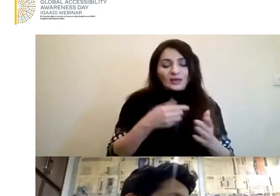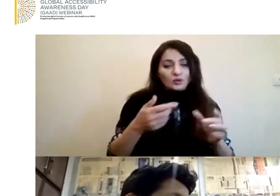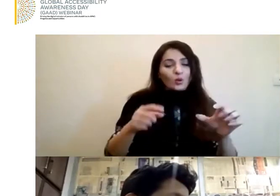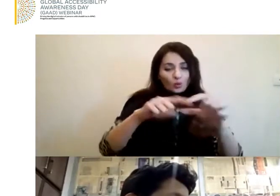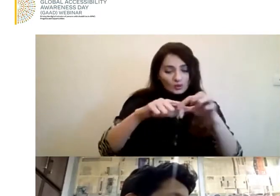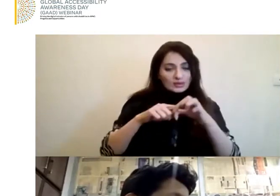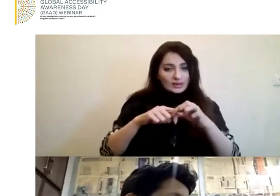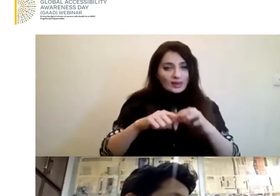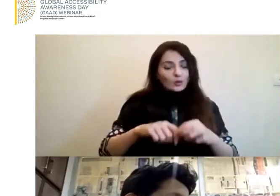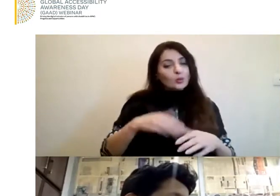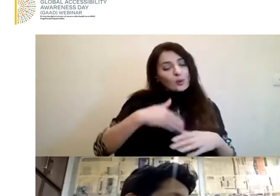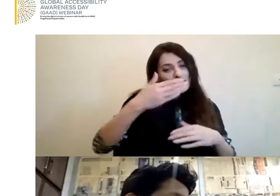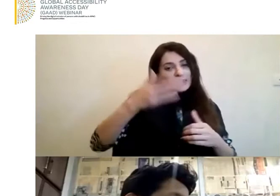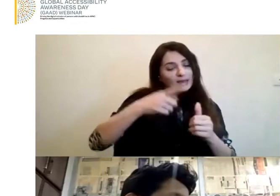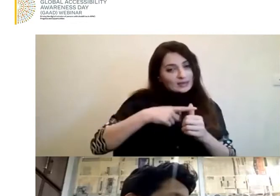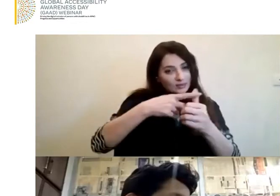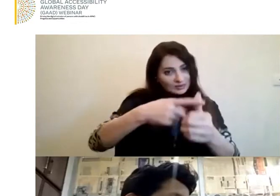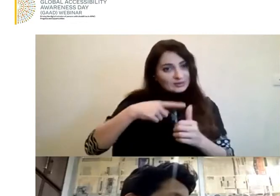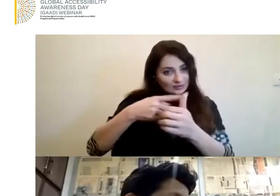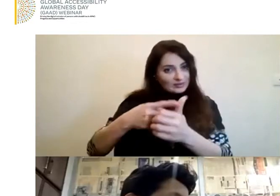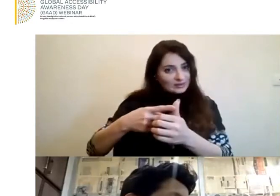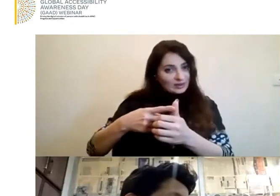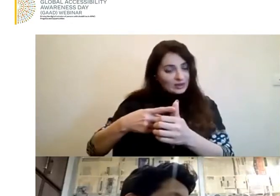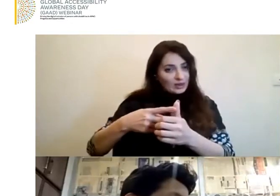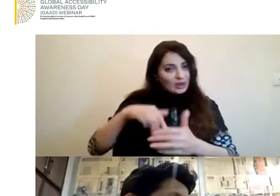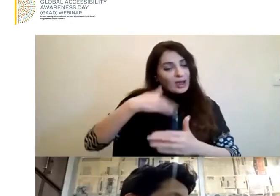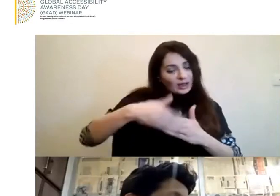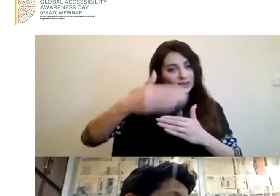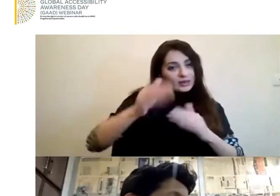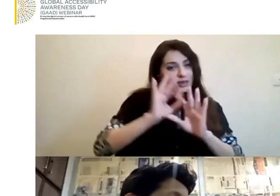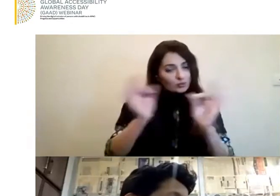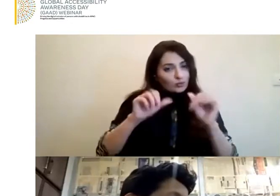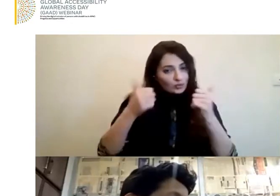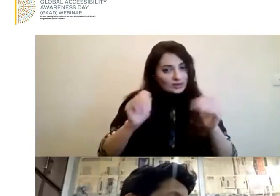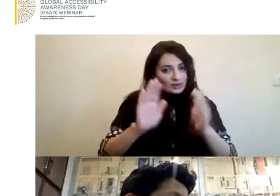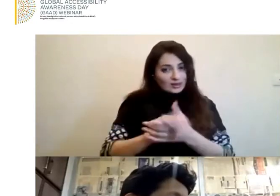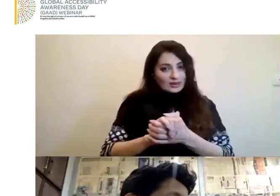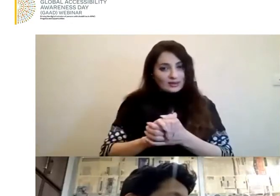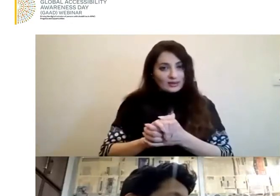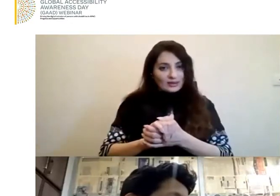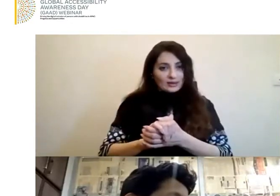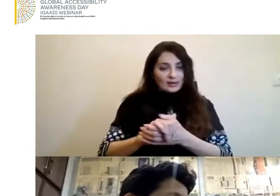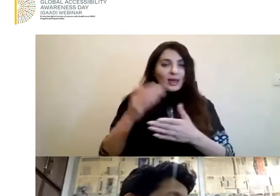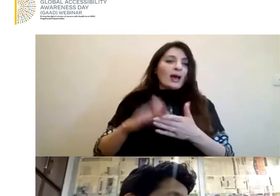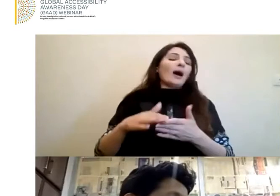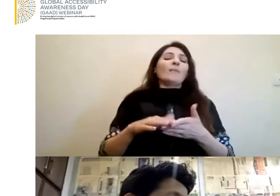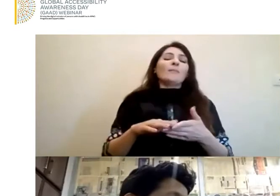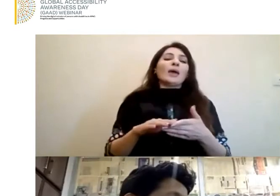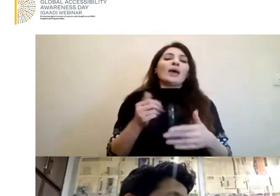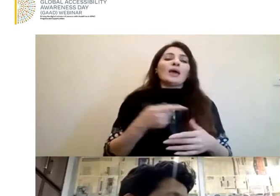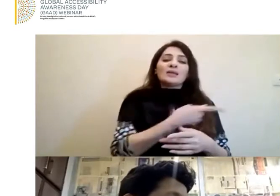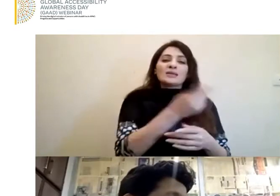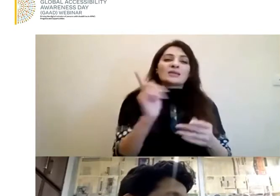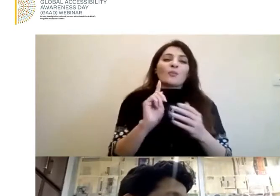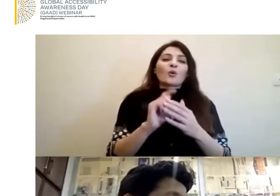submitted questions over the chat after the event. With that, I would like to thank all of our